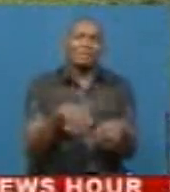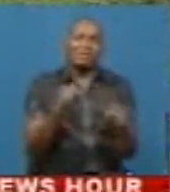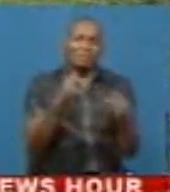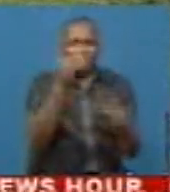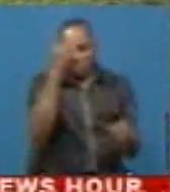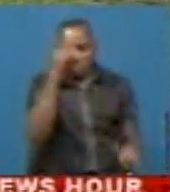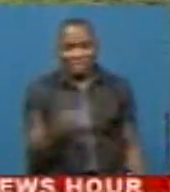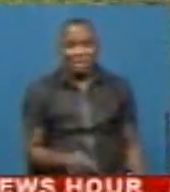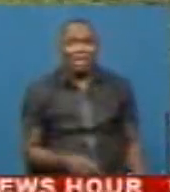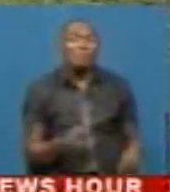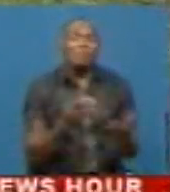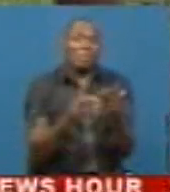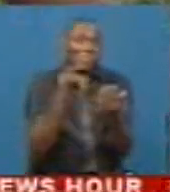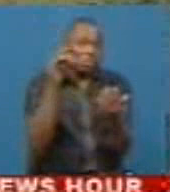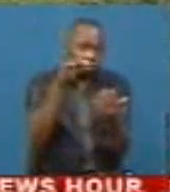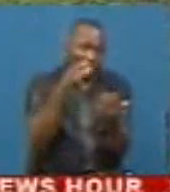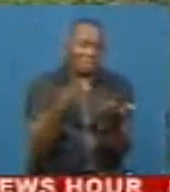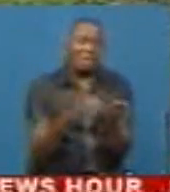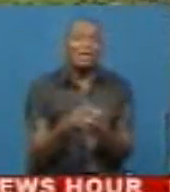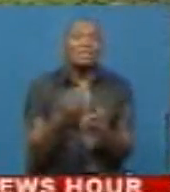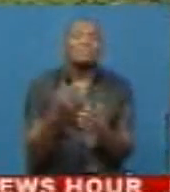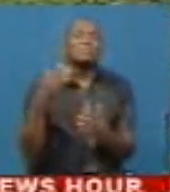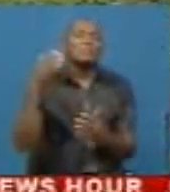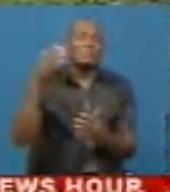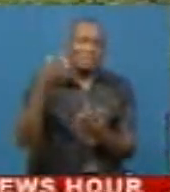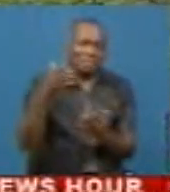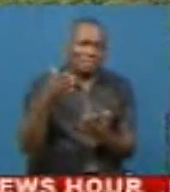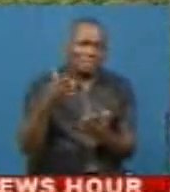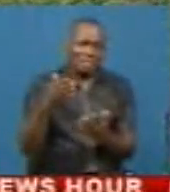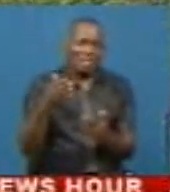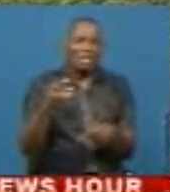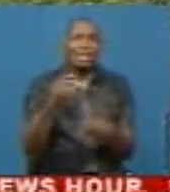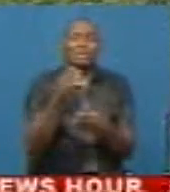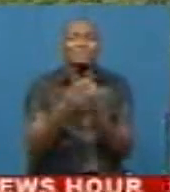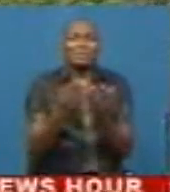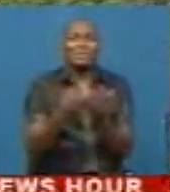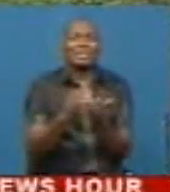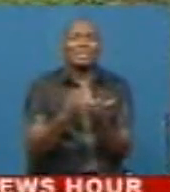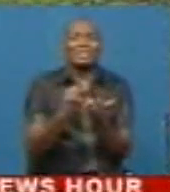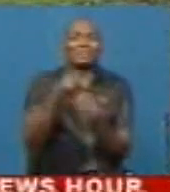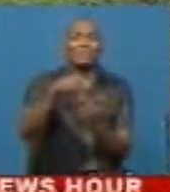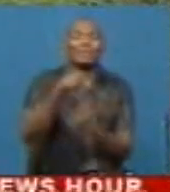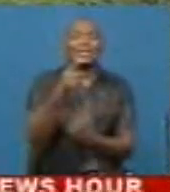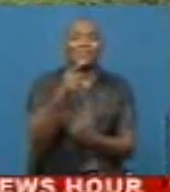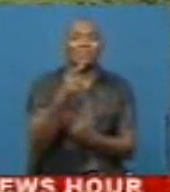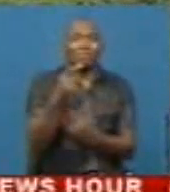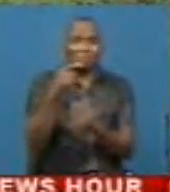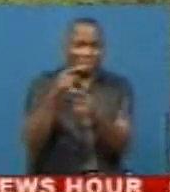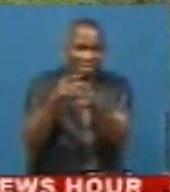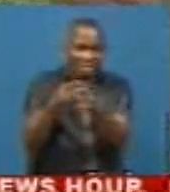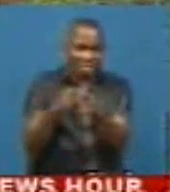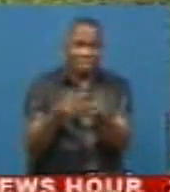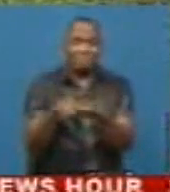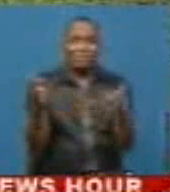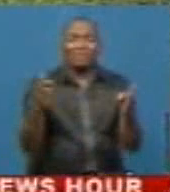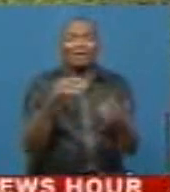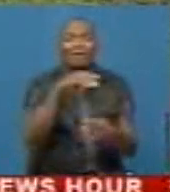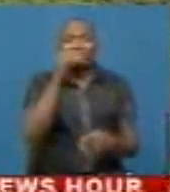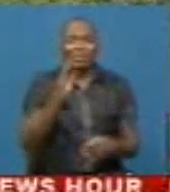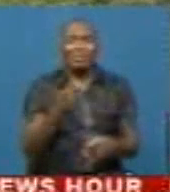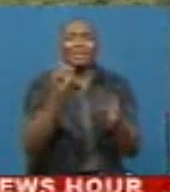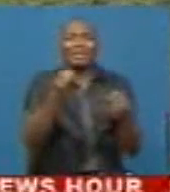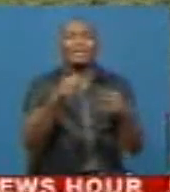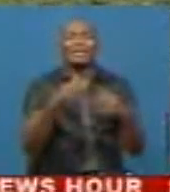it. So hopefully beyond 11th September, when these varieties are released, farmers